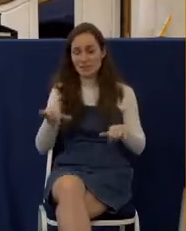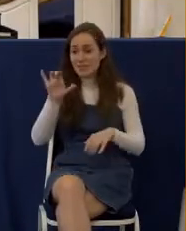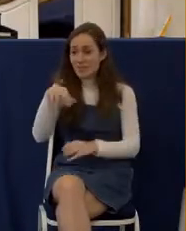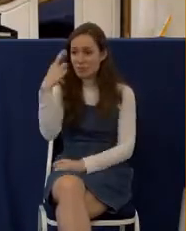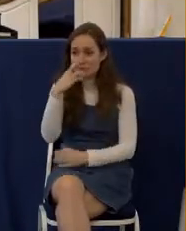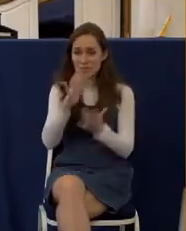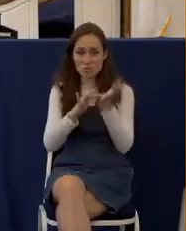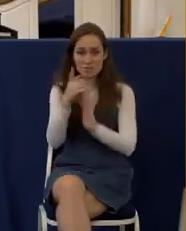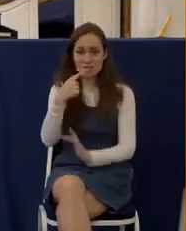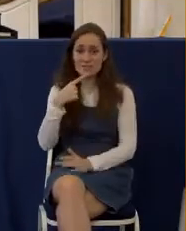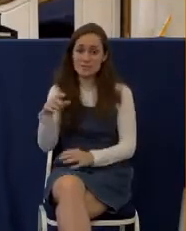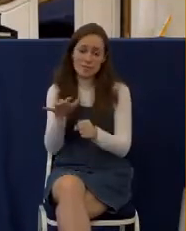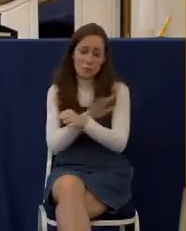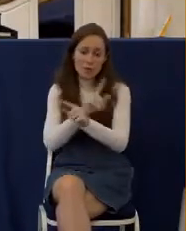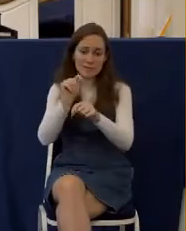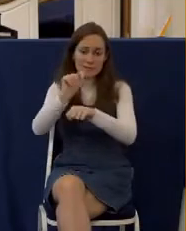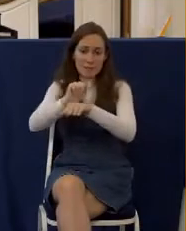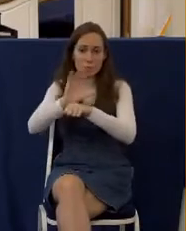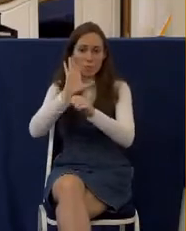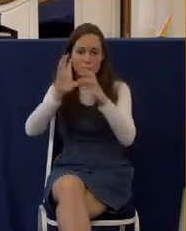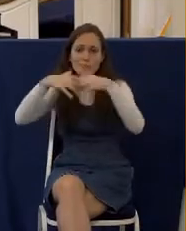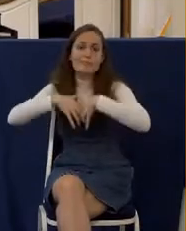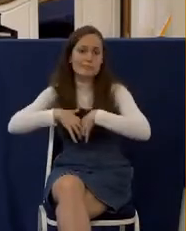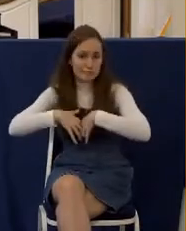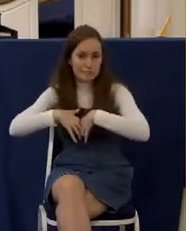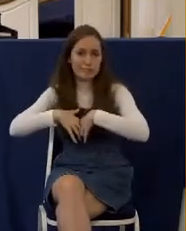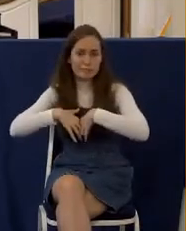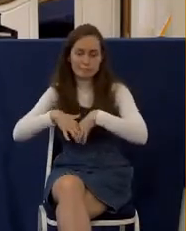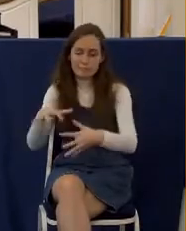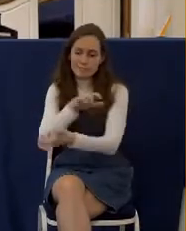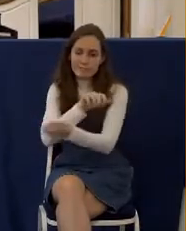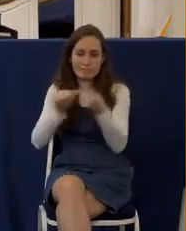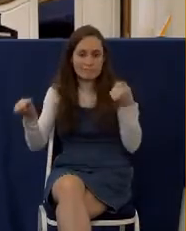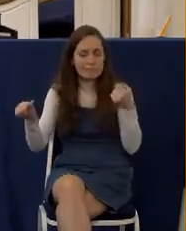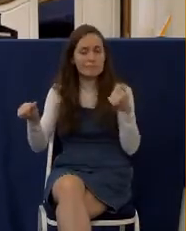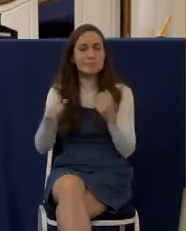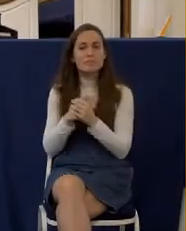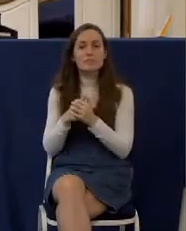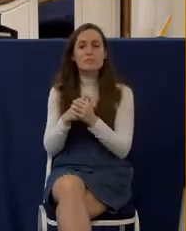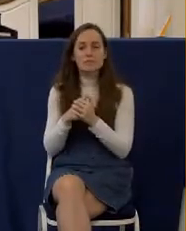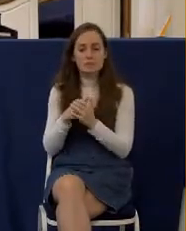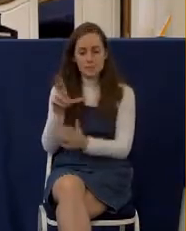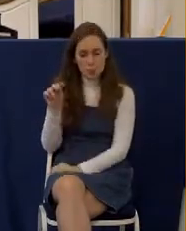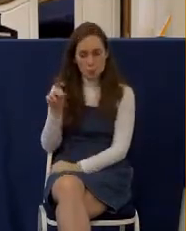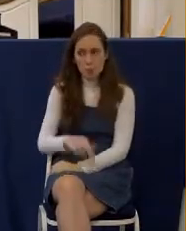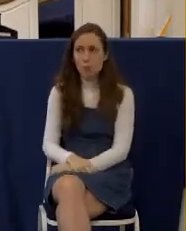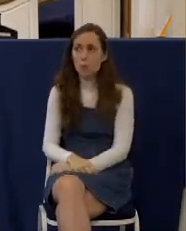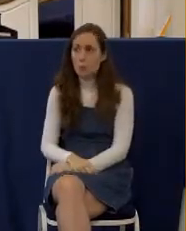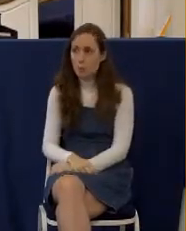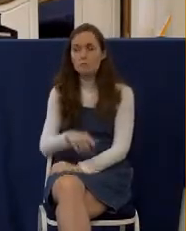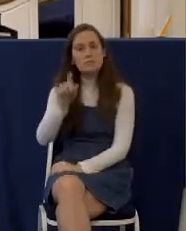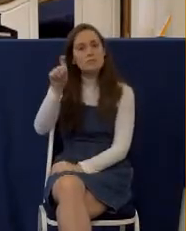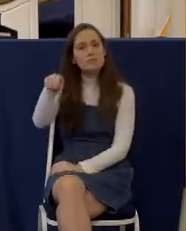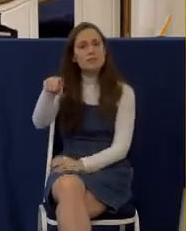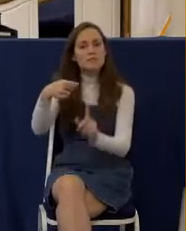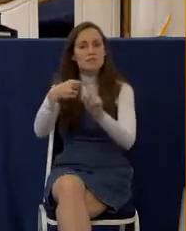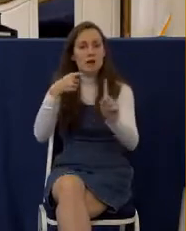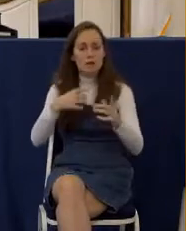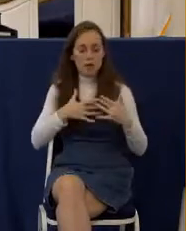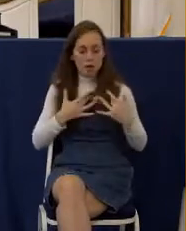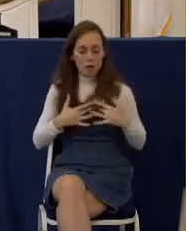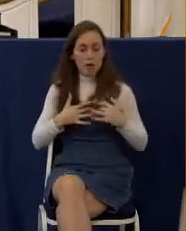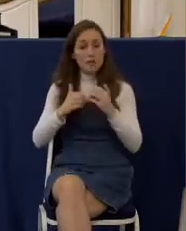whole temple's coming down. It's become all about this. No. Again, it must be from a heart